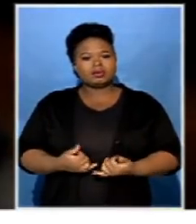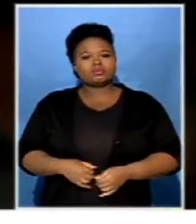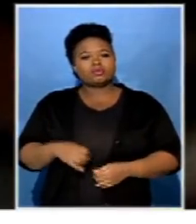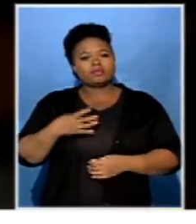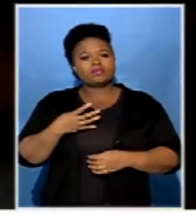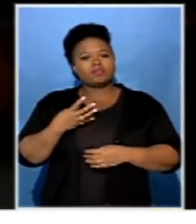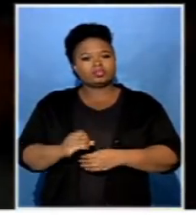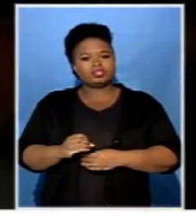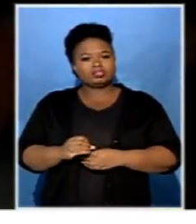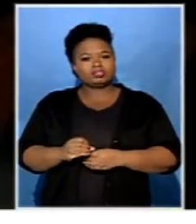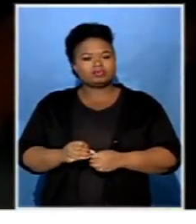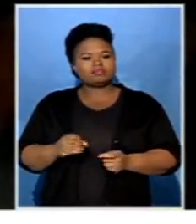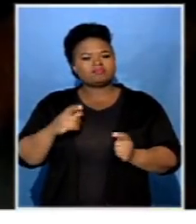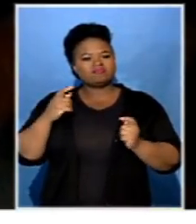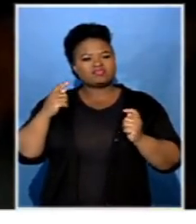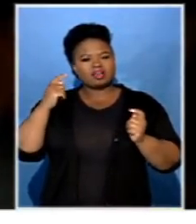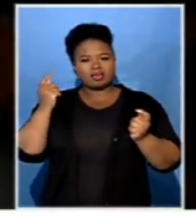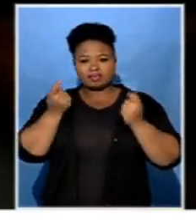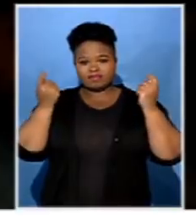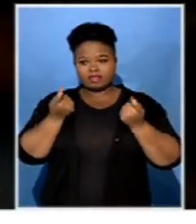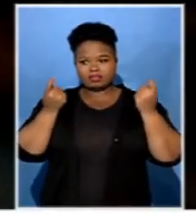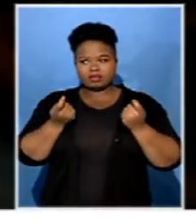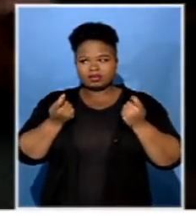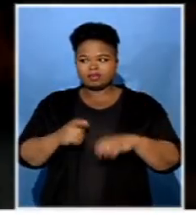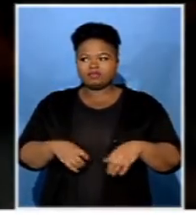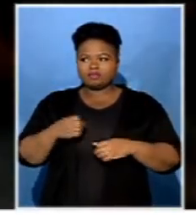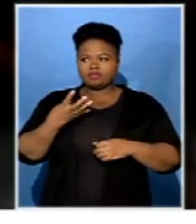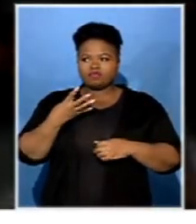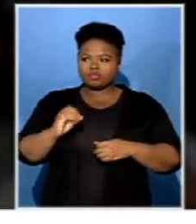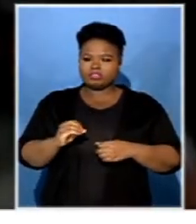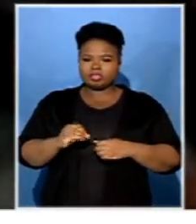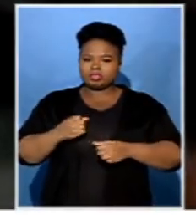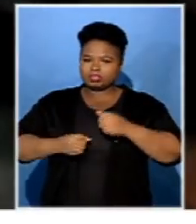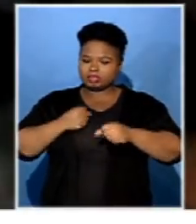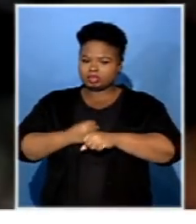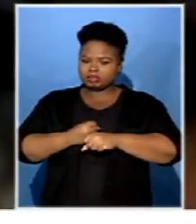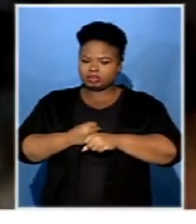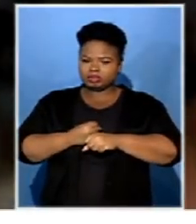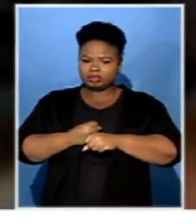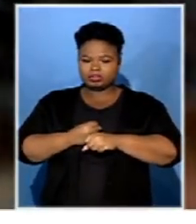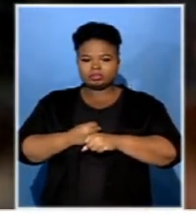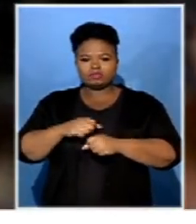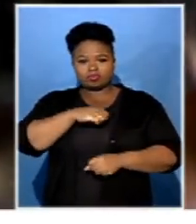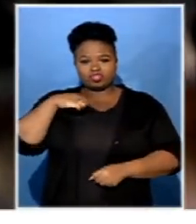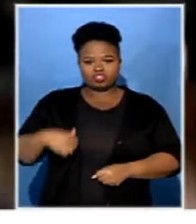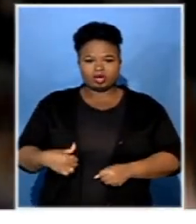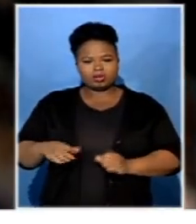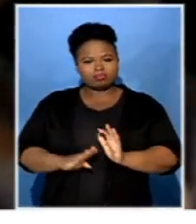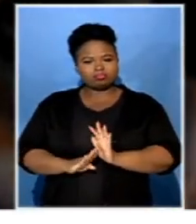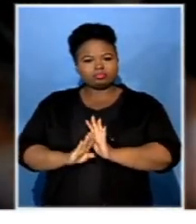anniversary of China's reform and opening up. Success only comes through hard